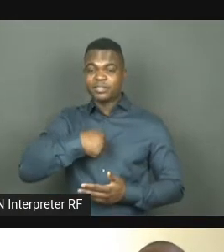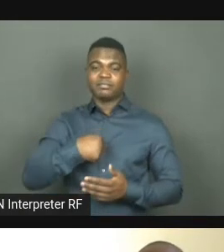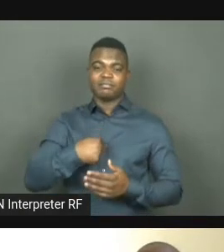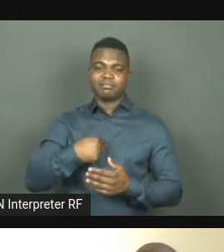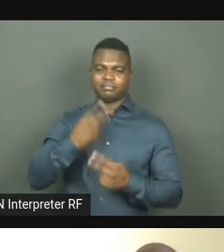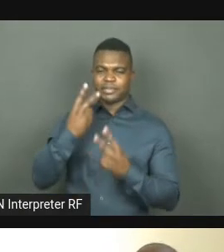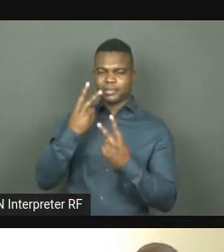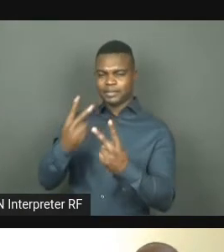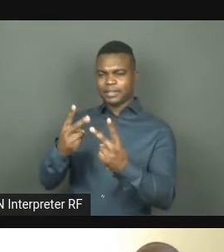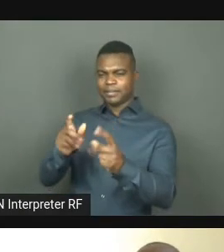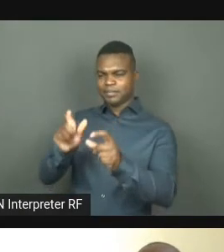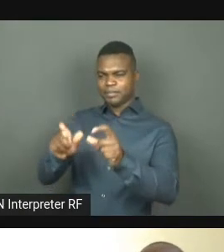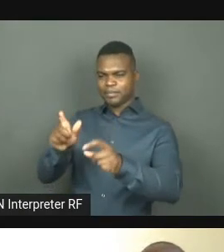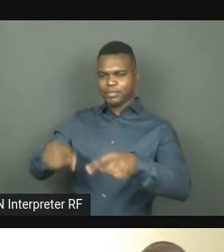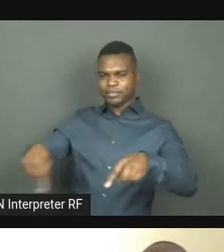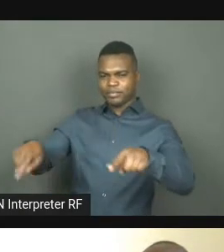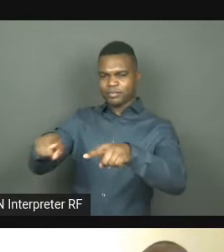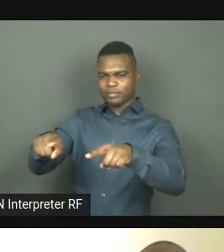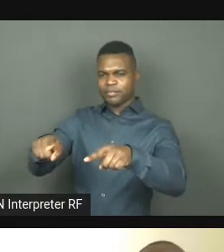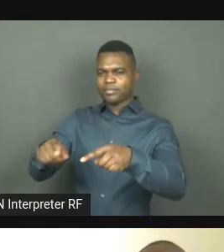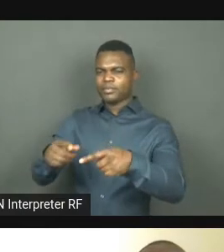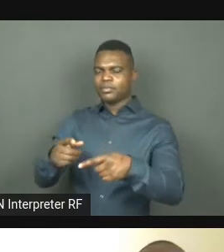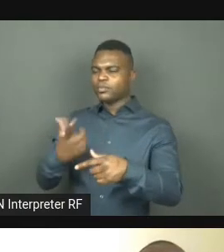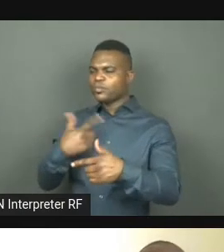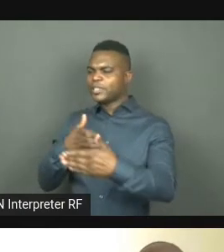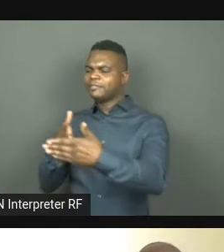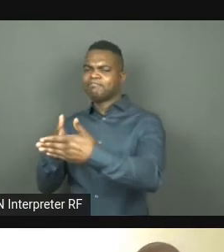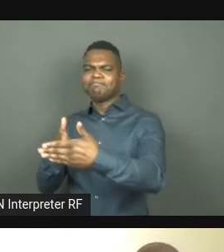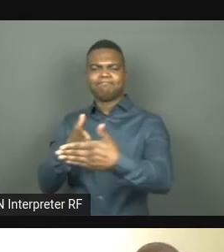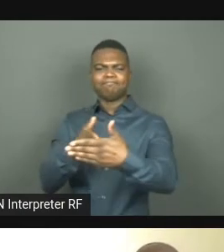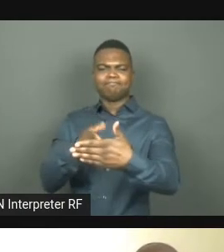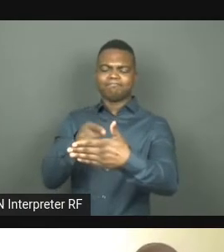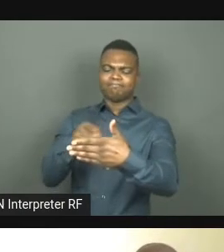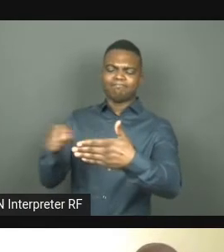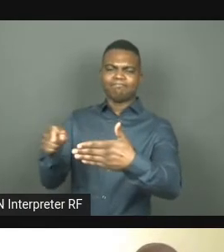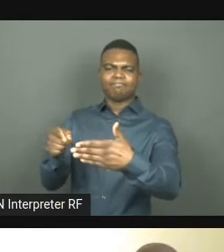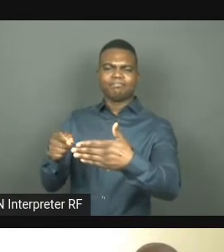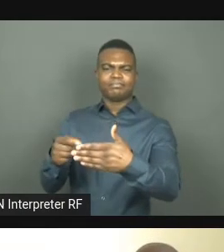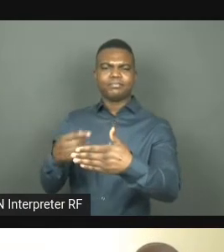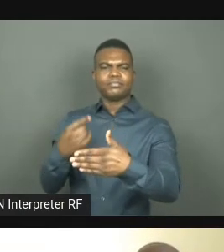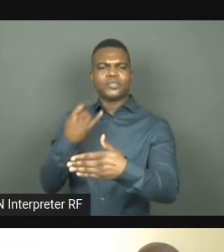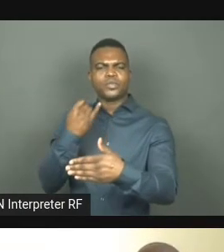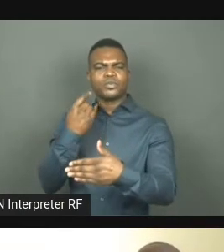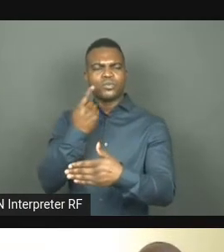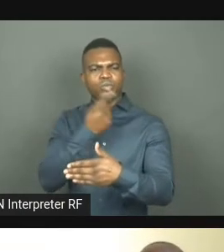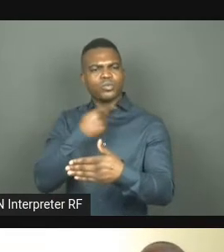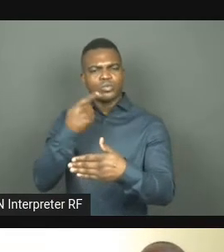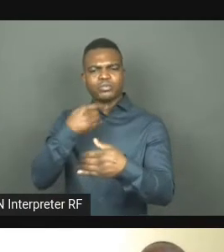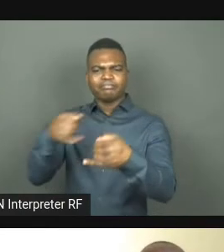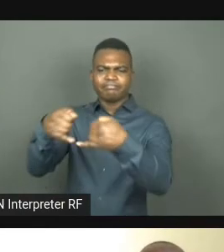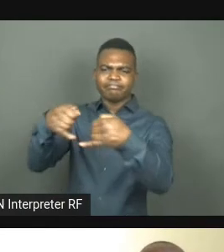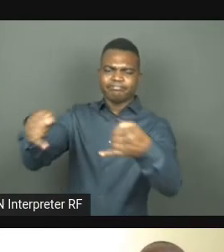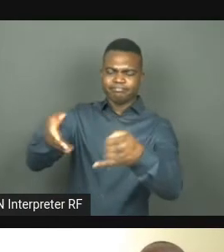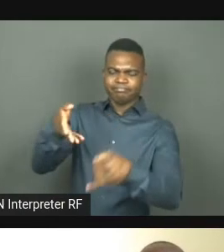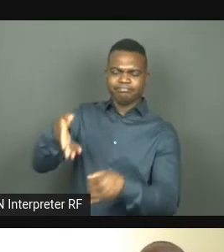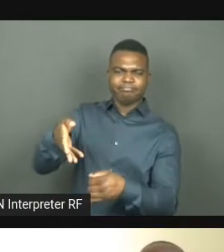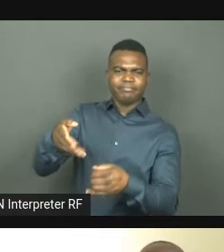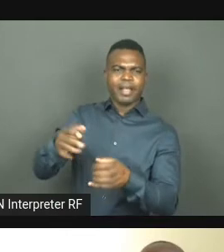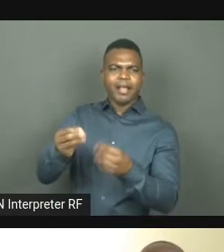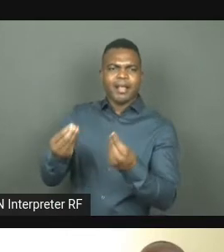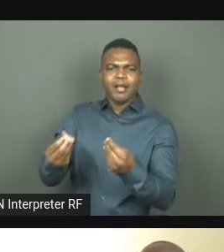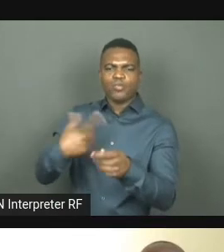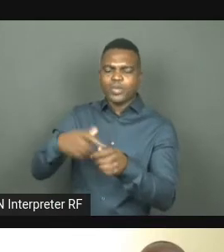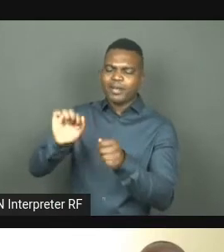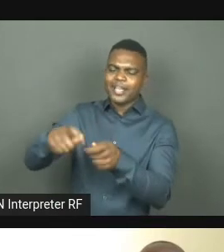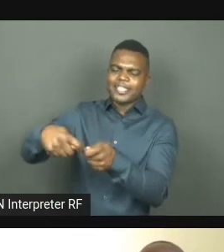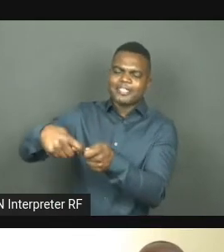journey. So we've just started, we are not yet there. And that the best leadership in terms